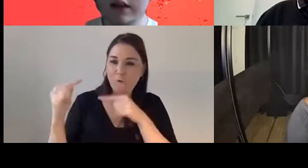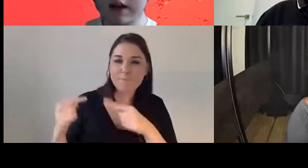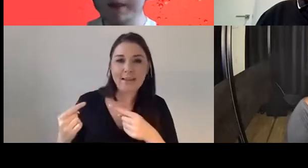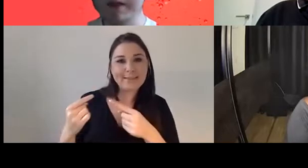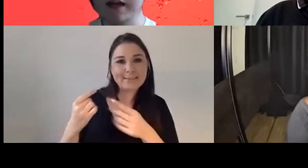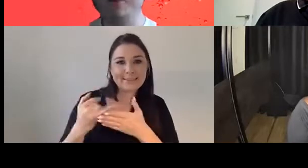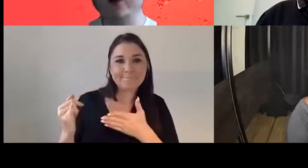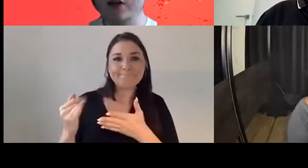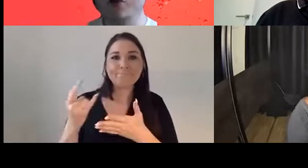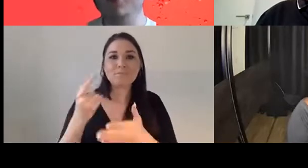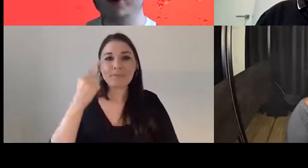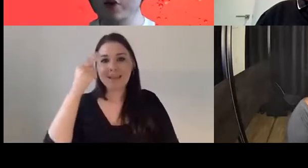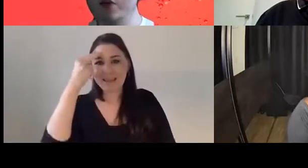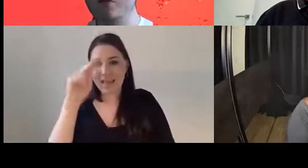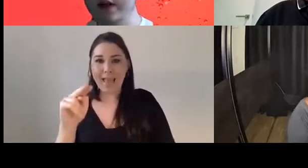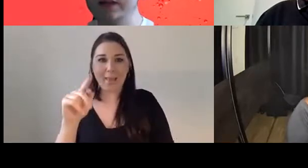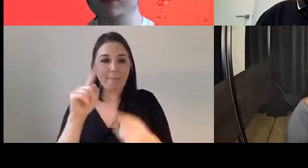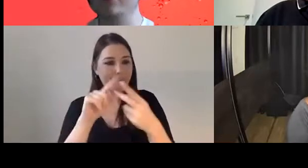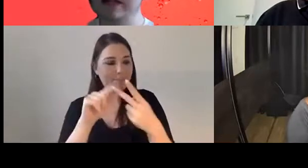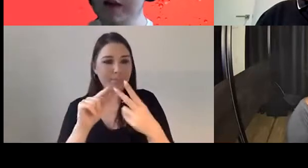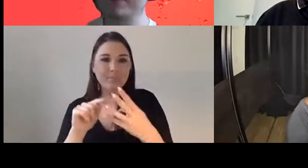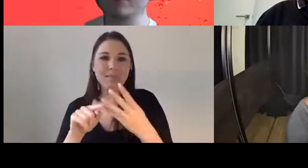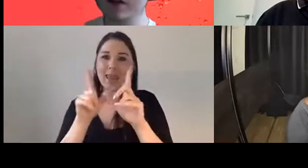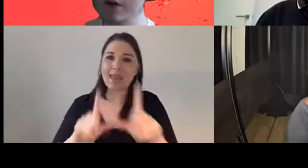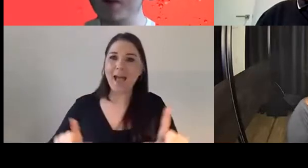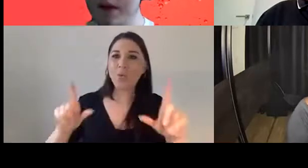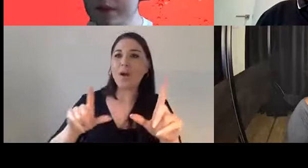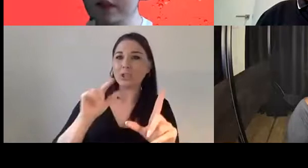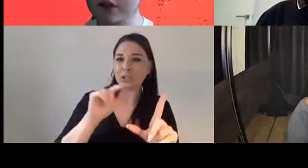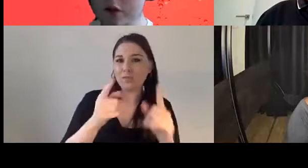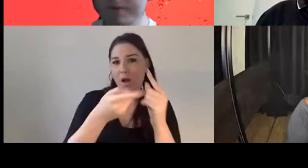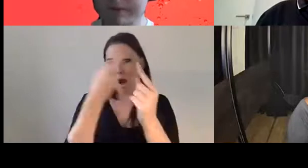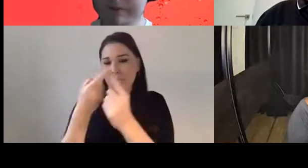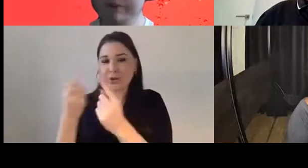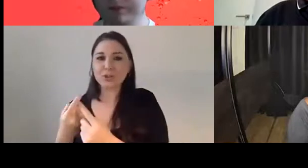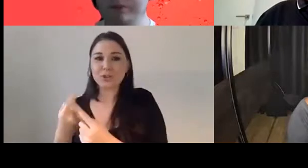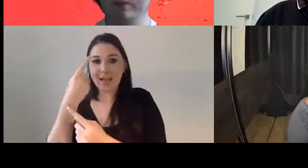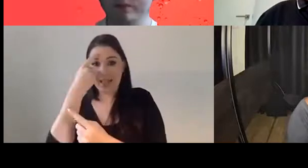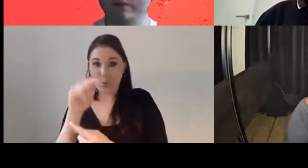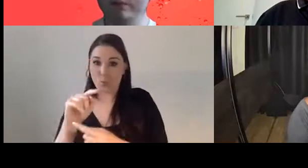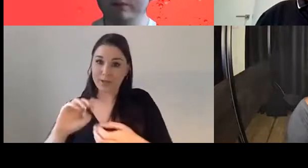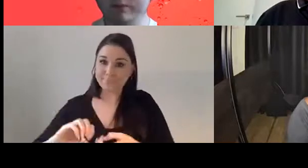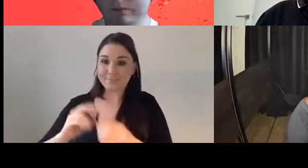others. And can we address all issues when designing apps and web apps, etc.?